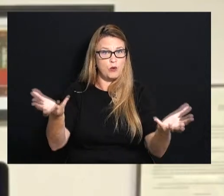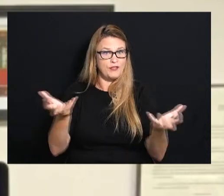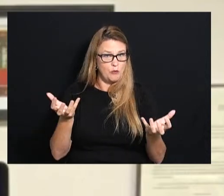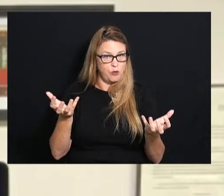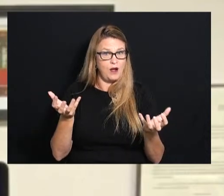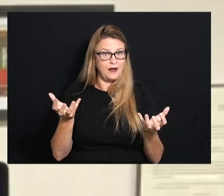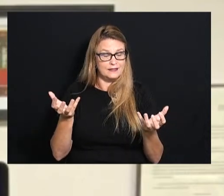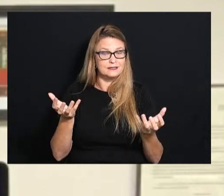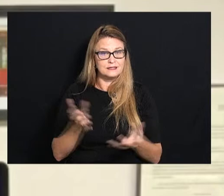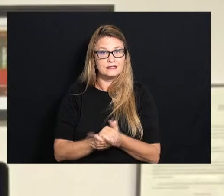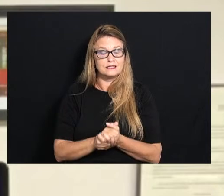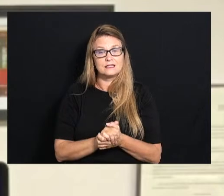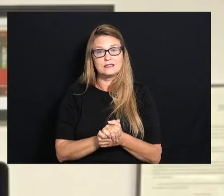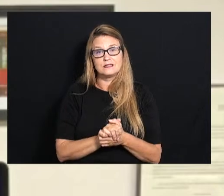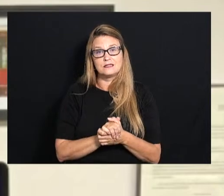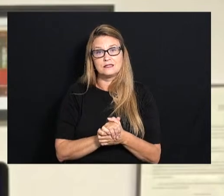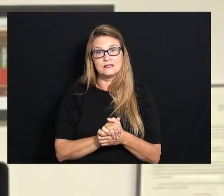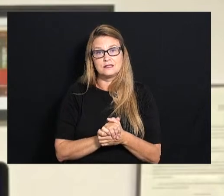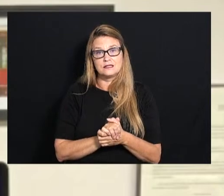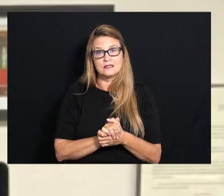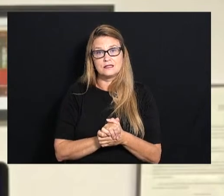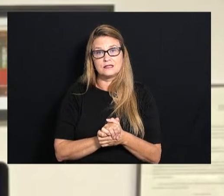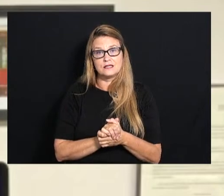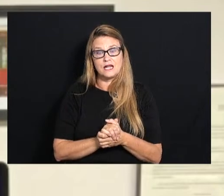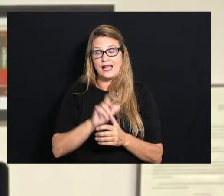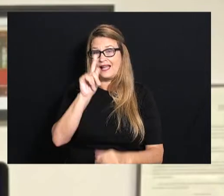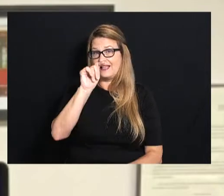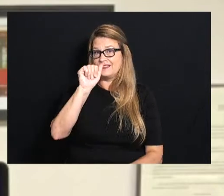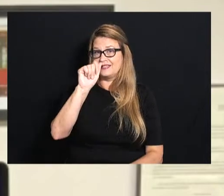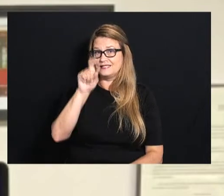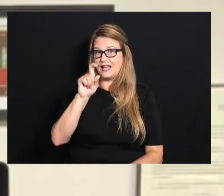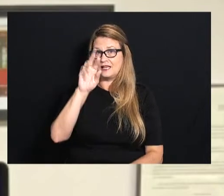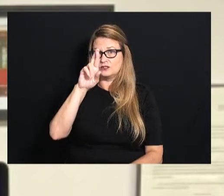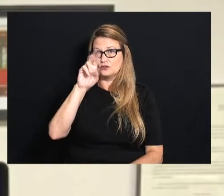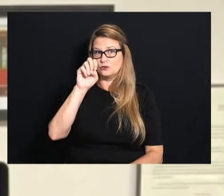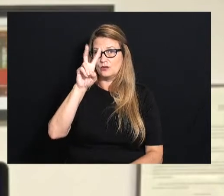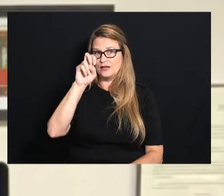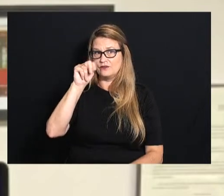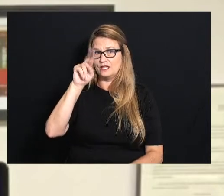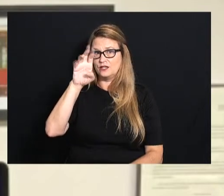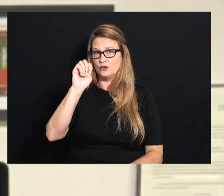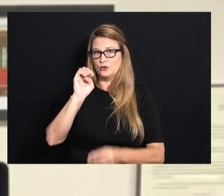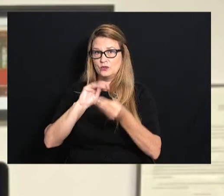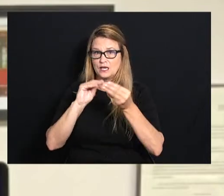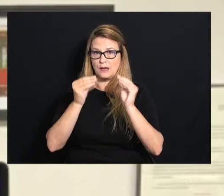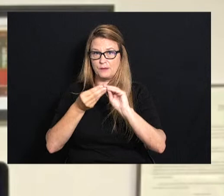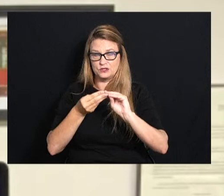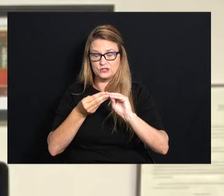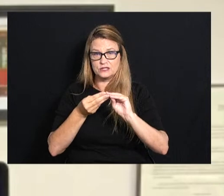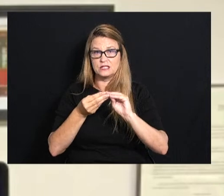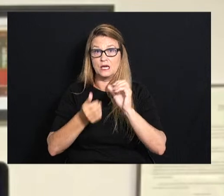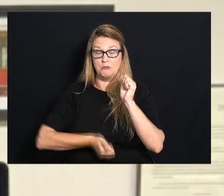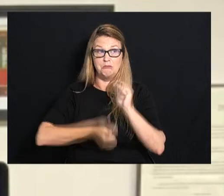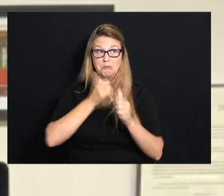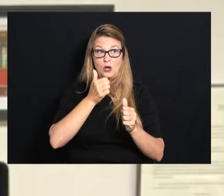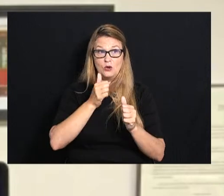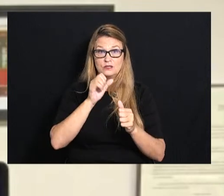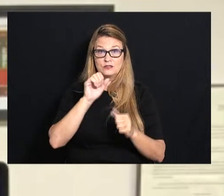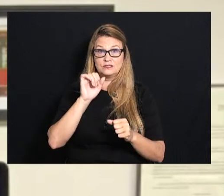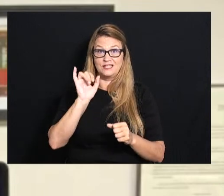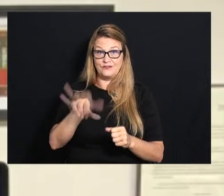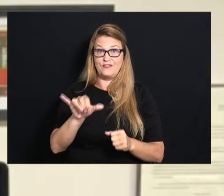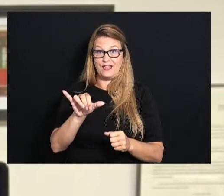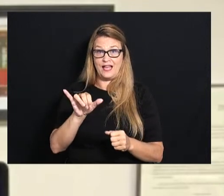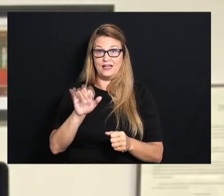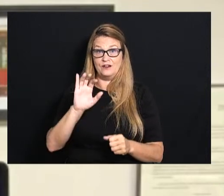this? Also, in regards to the recent tax revenue numbers, it looks like most of the tax surplus for July